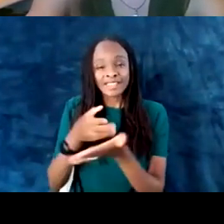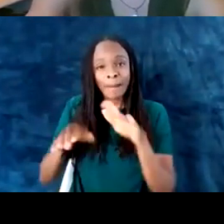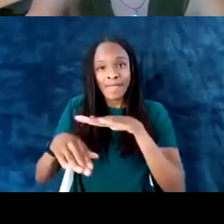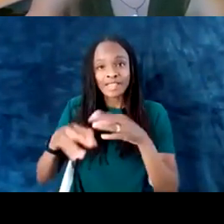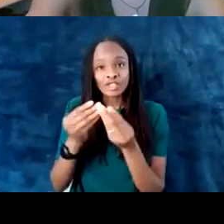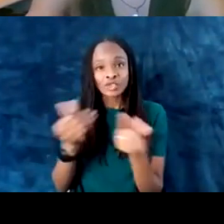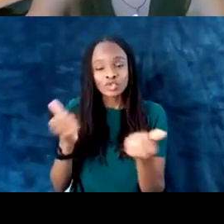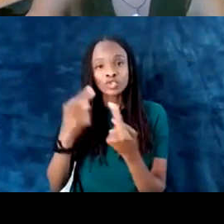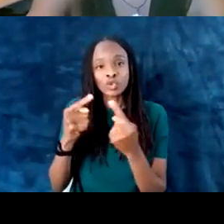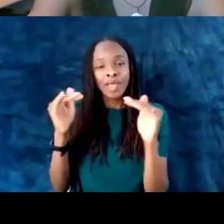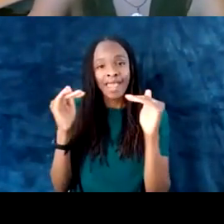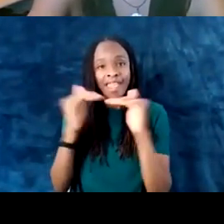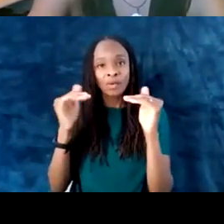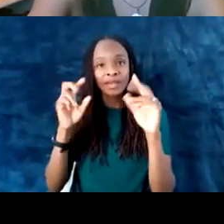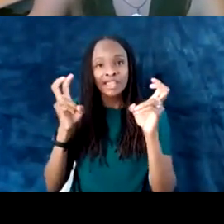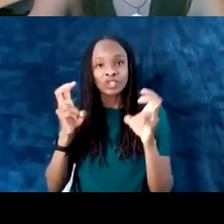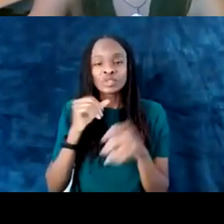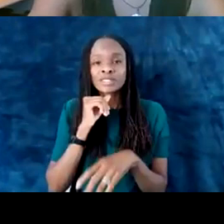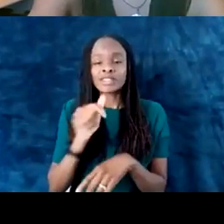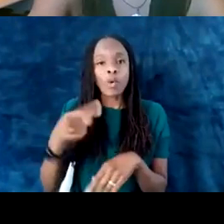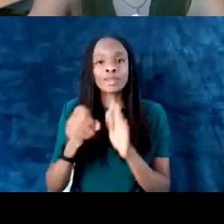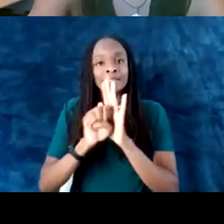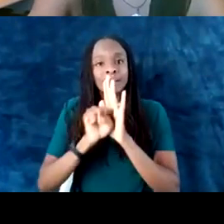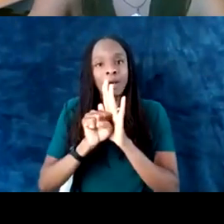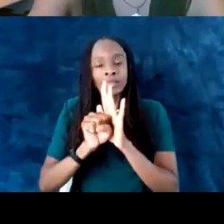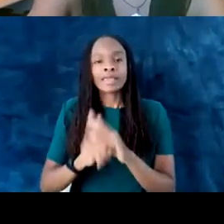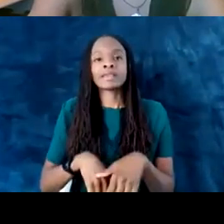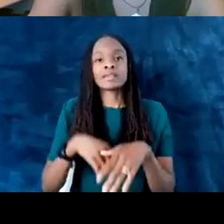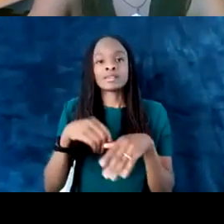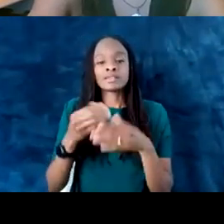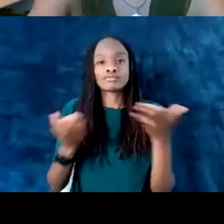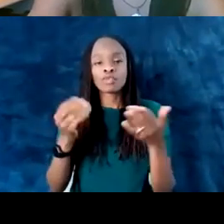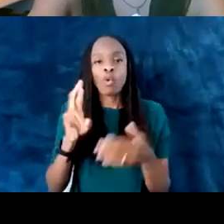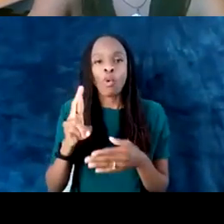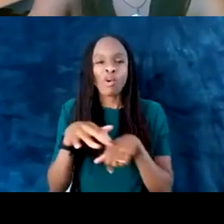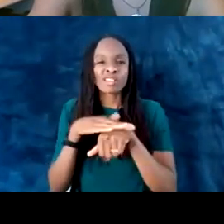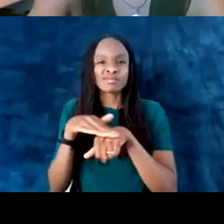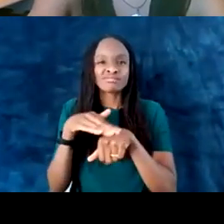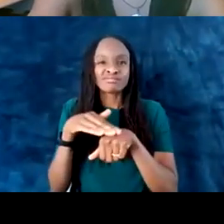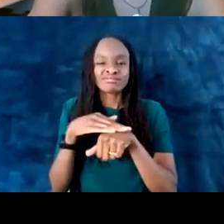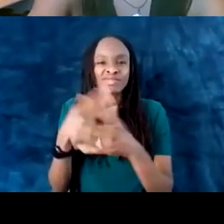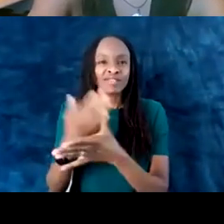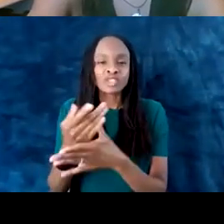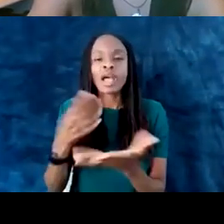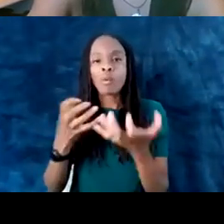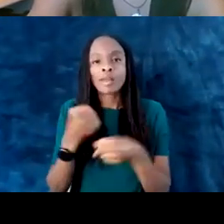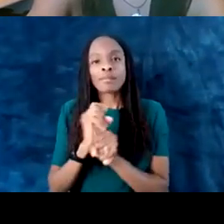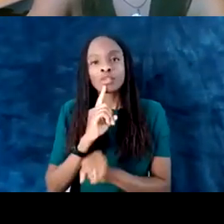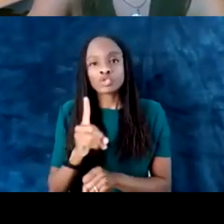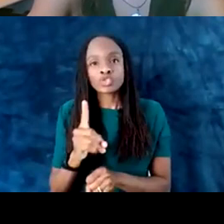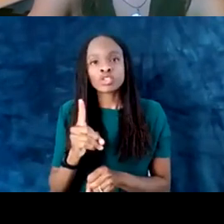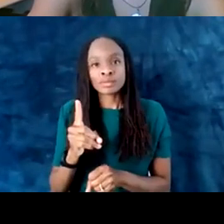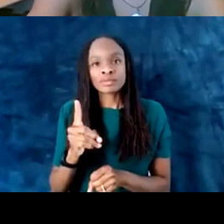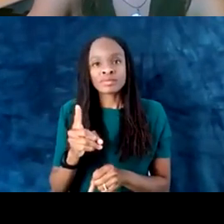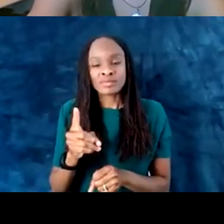equity issues rather than symbolic gestures or superficial interventions. I wanna ensure and kind of